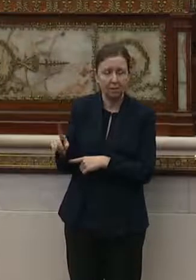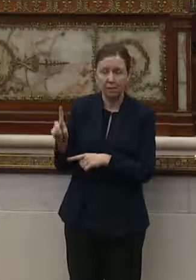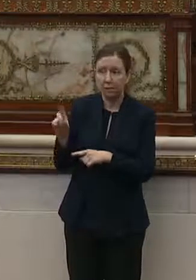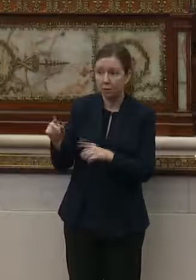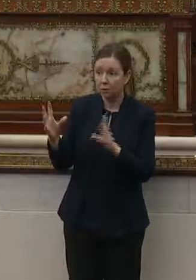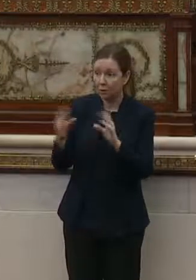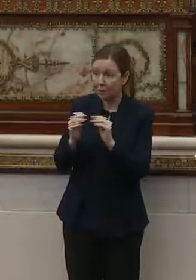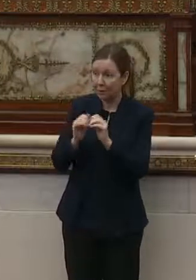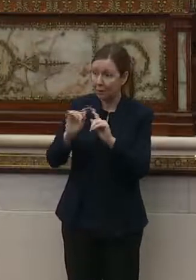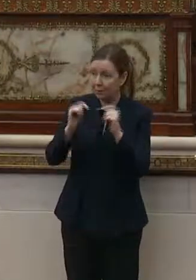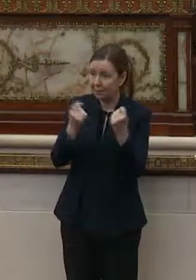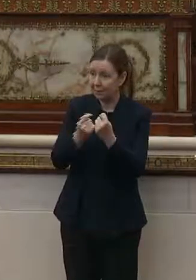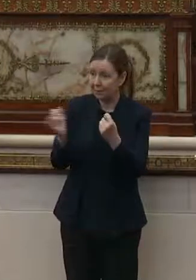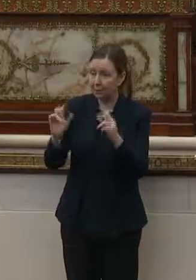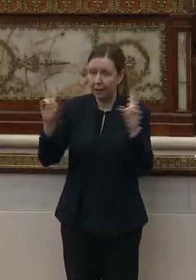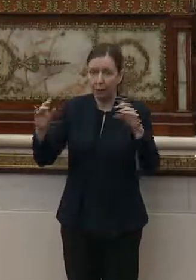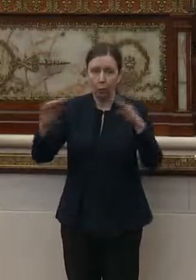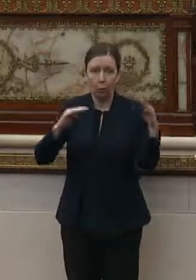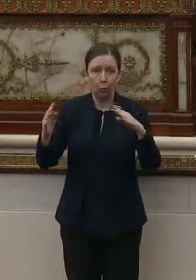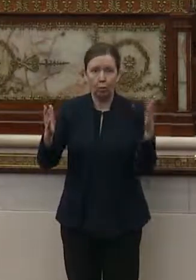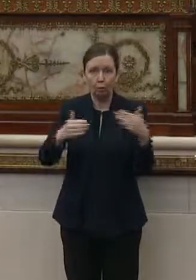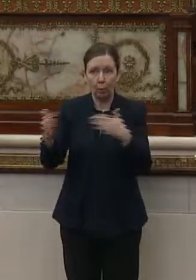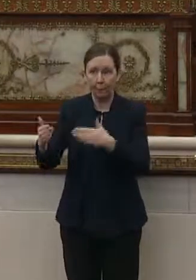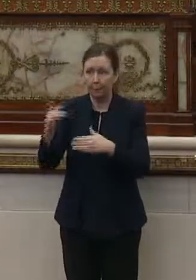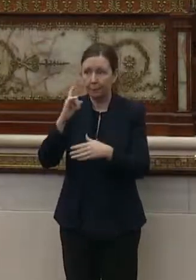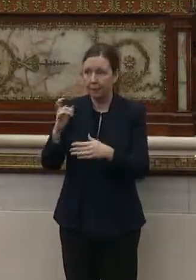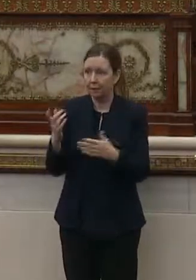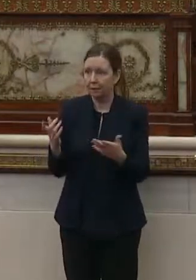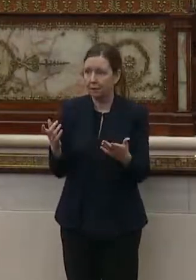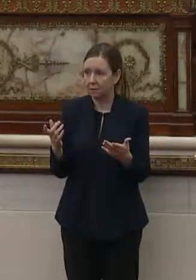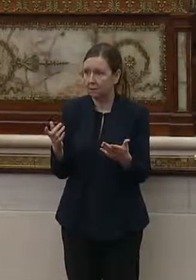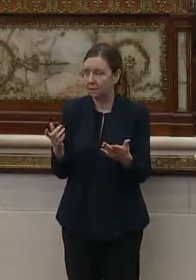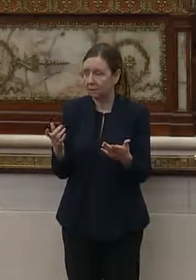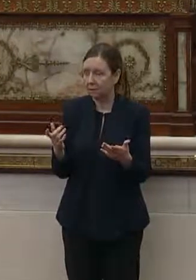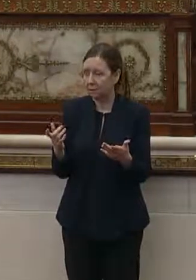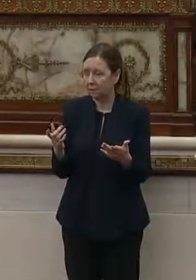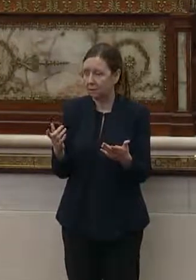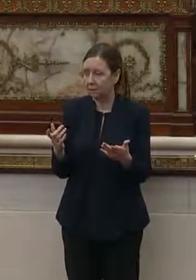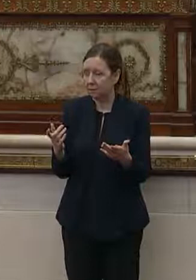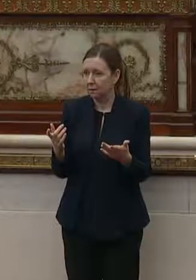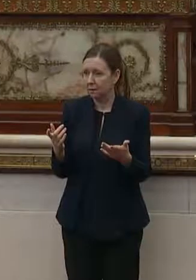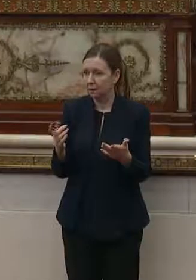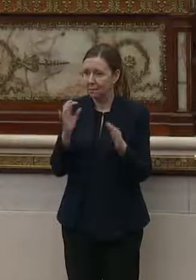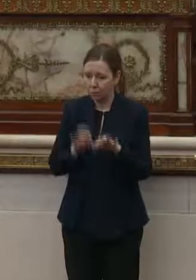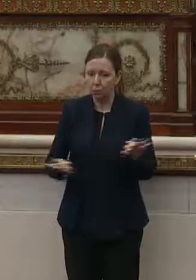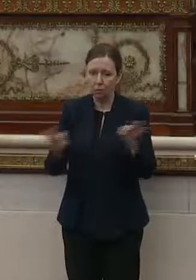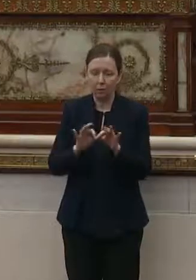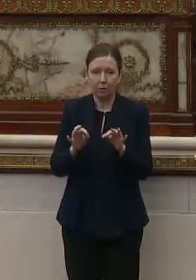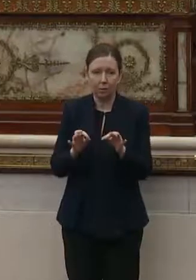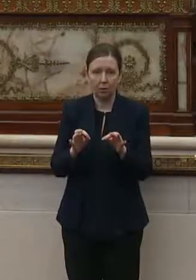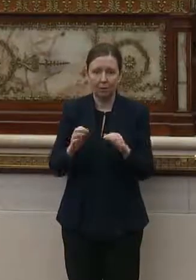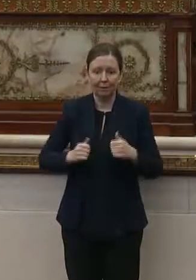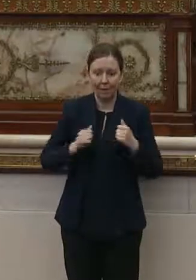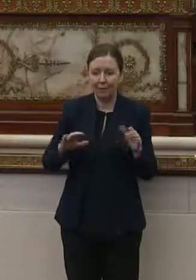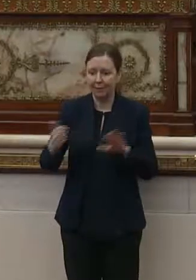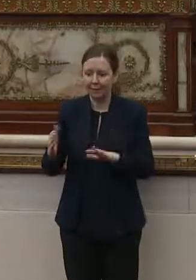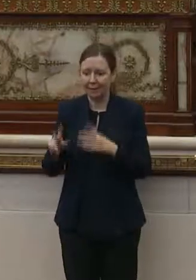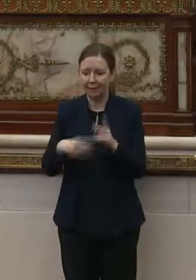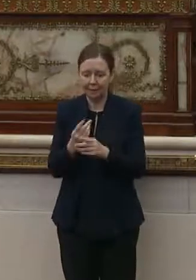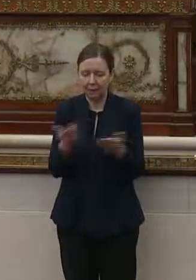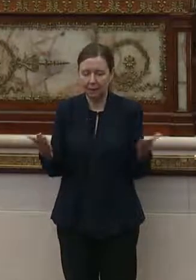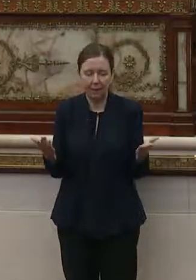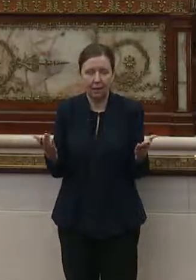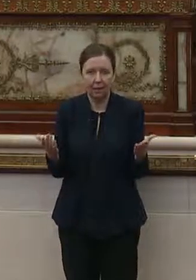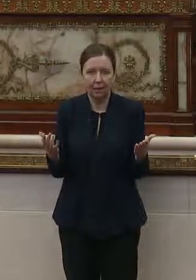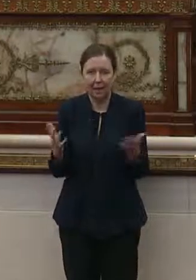with your team like in the war room, like weekly? Because this is such a very, very critical, important life and death type of issue, and kind of